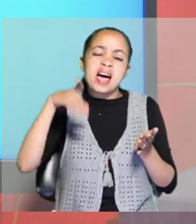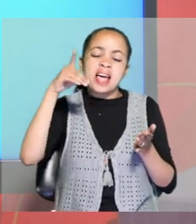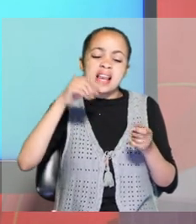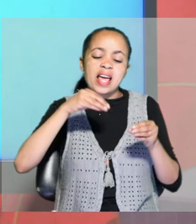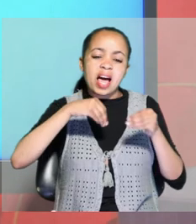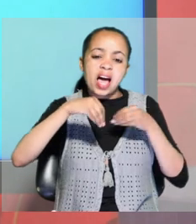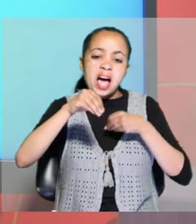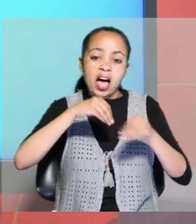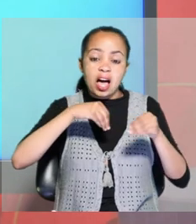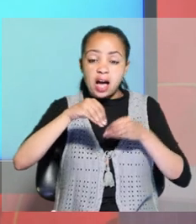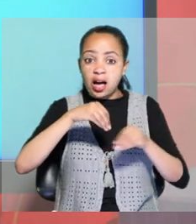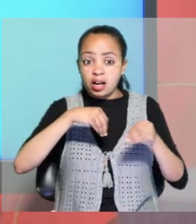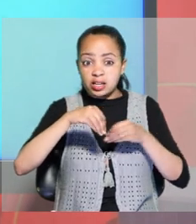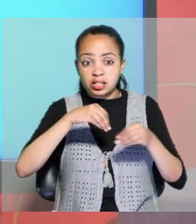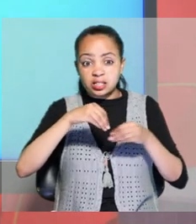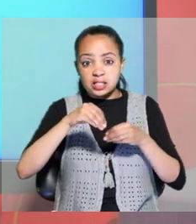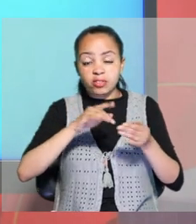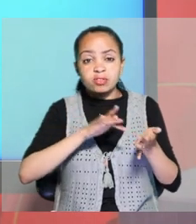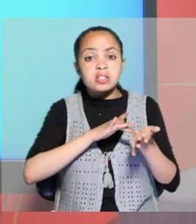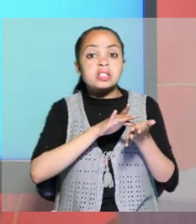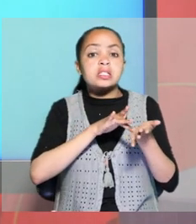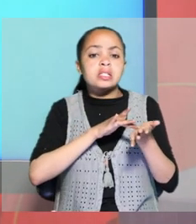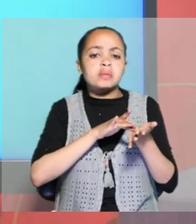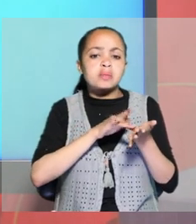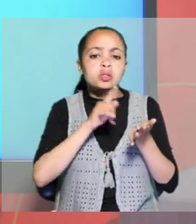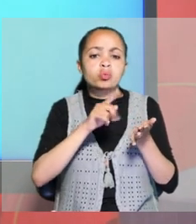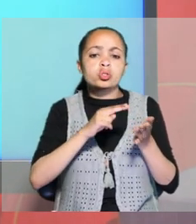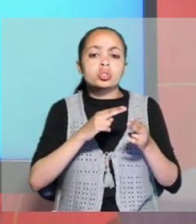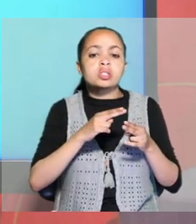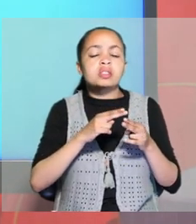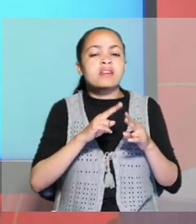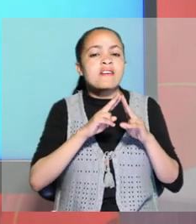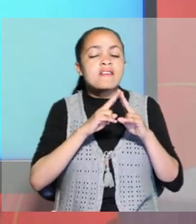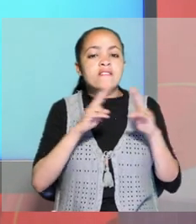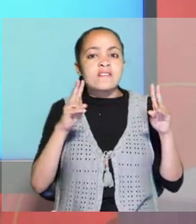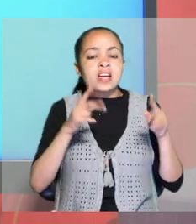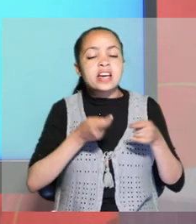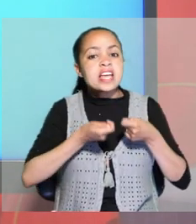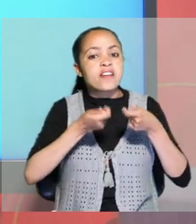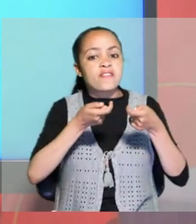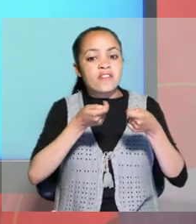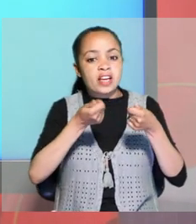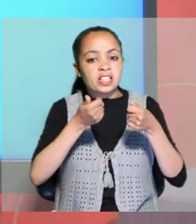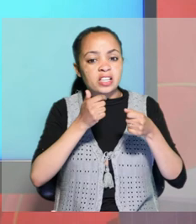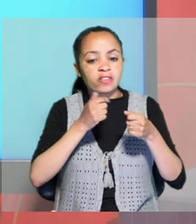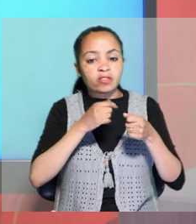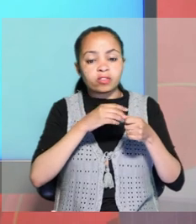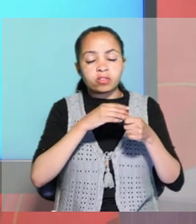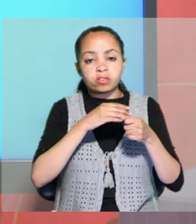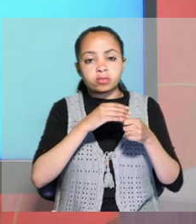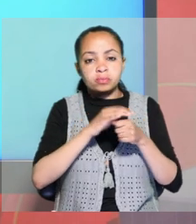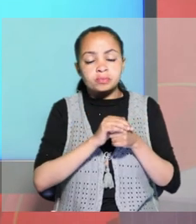active antiretroviral treatment, which is very effective than HART.